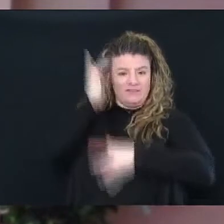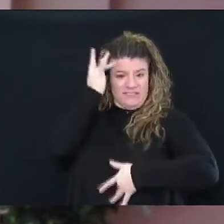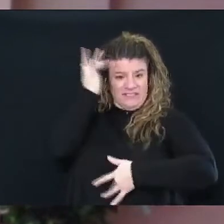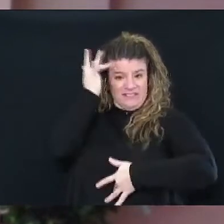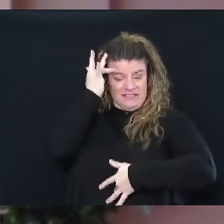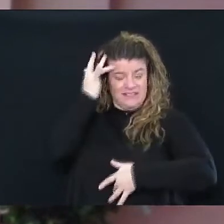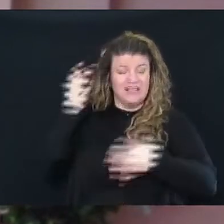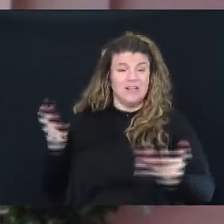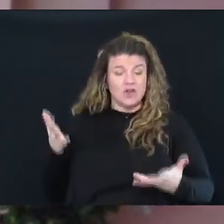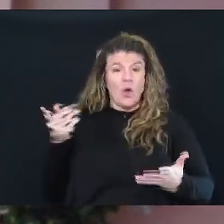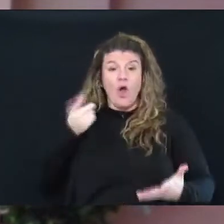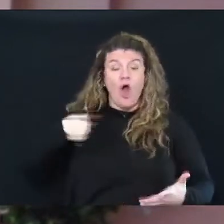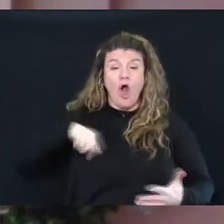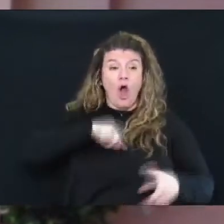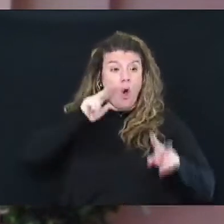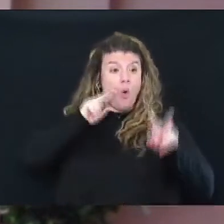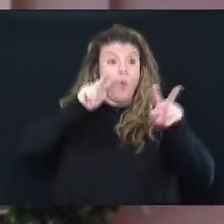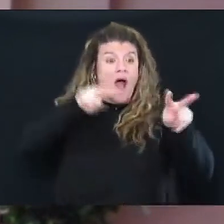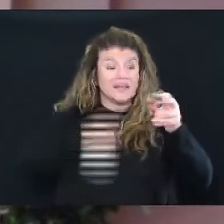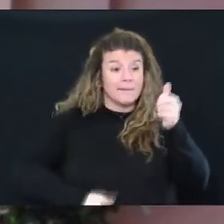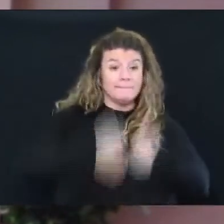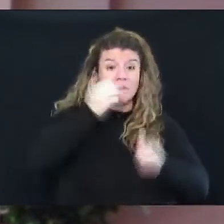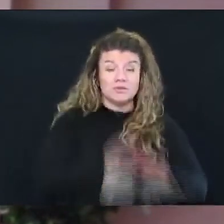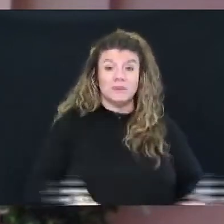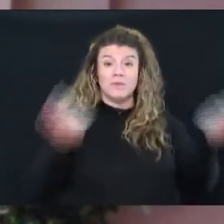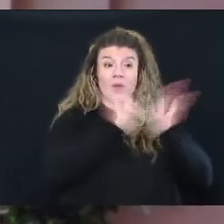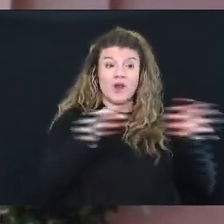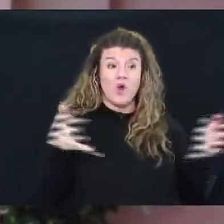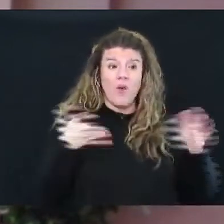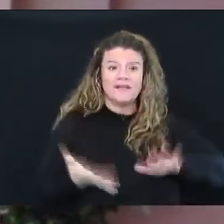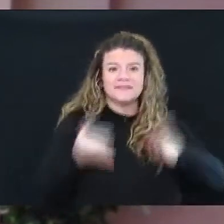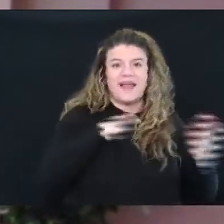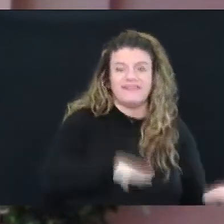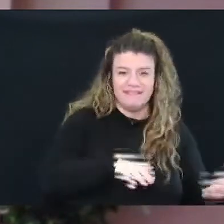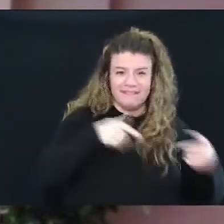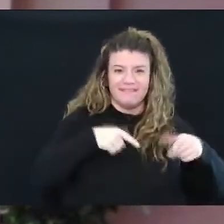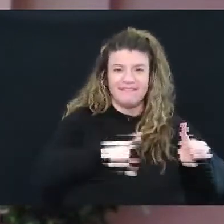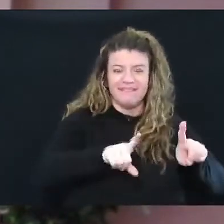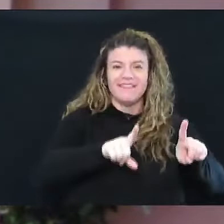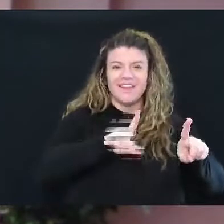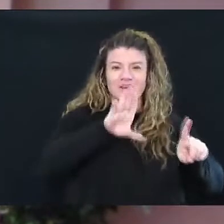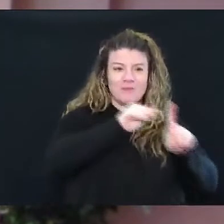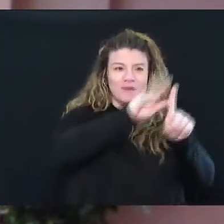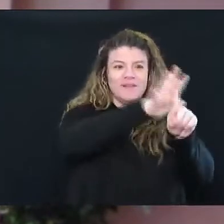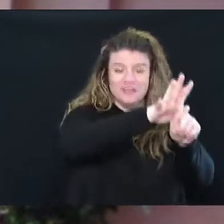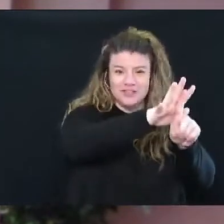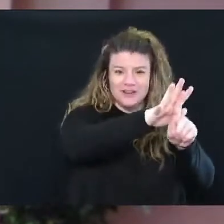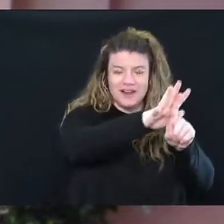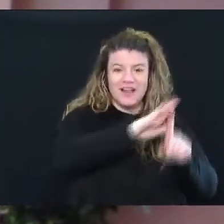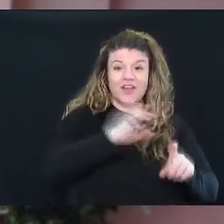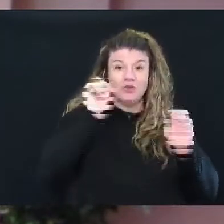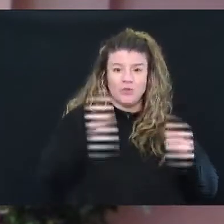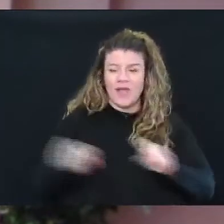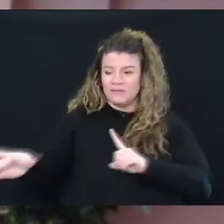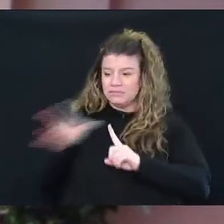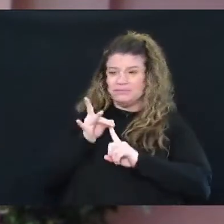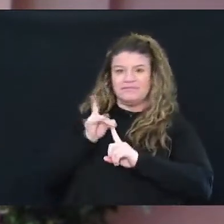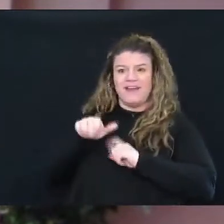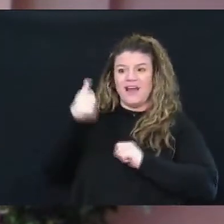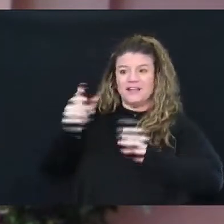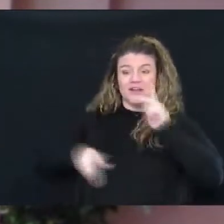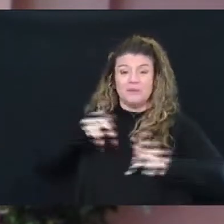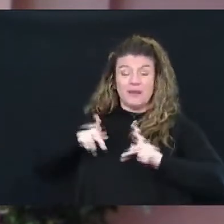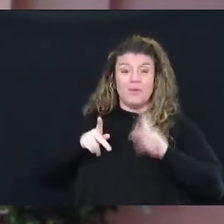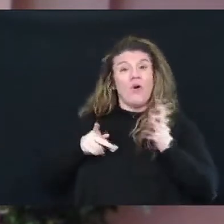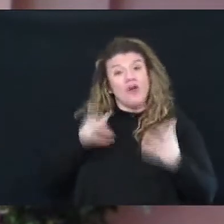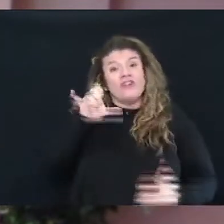of lives in our most vulnerable population who may become infected with COVID-19 from others, which is why as many